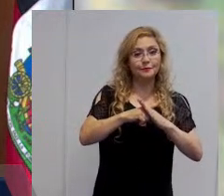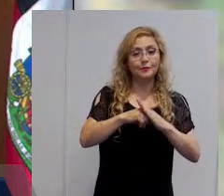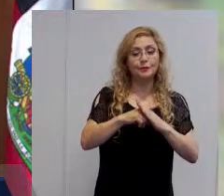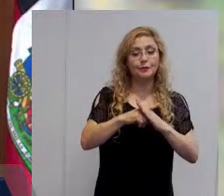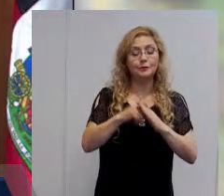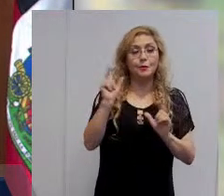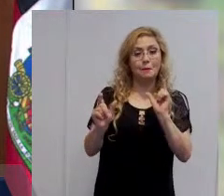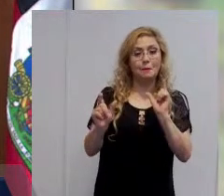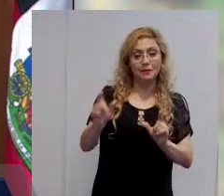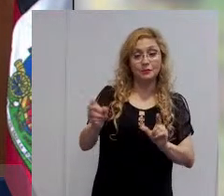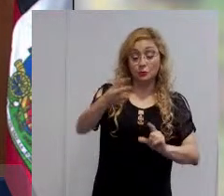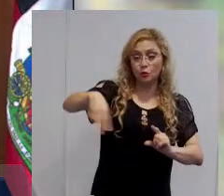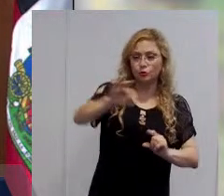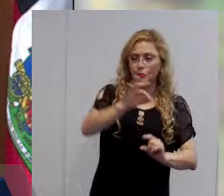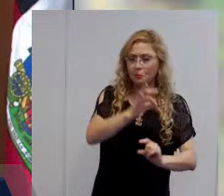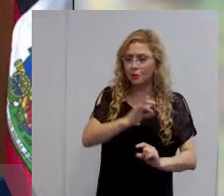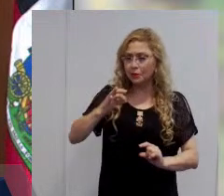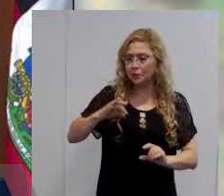And